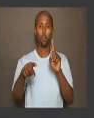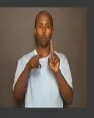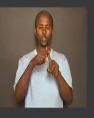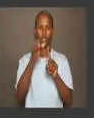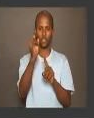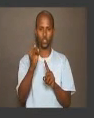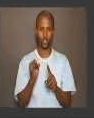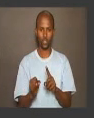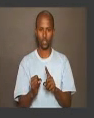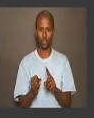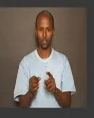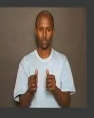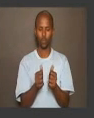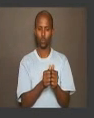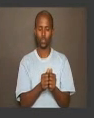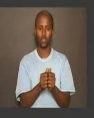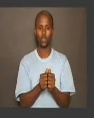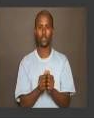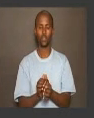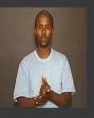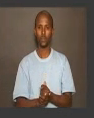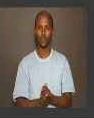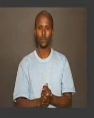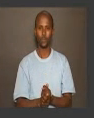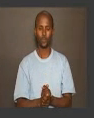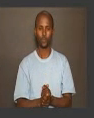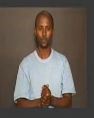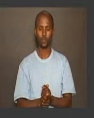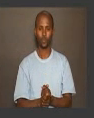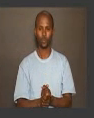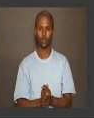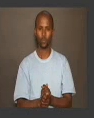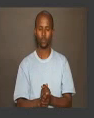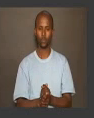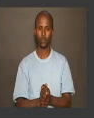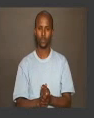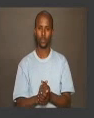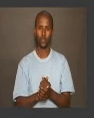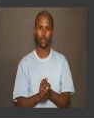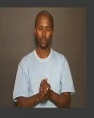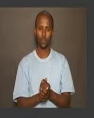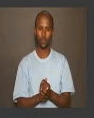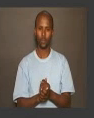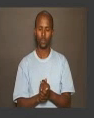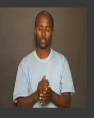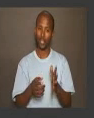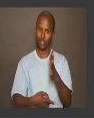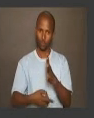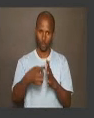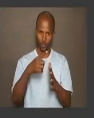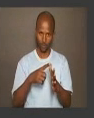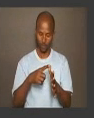integer with its reciprocal. We thereby obtain a